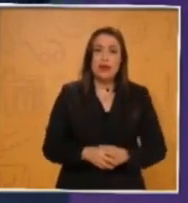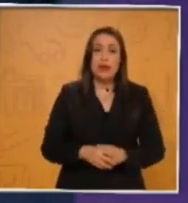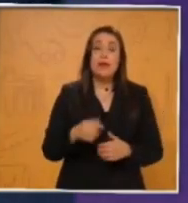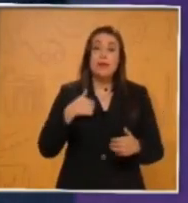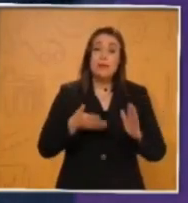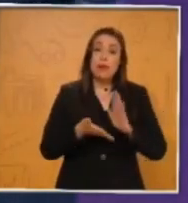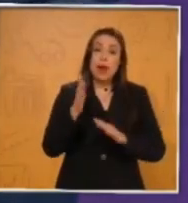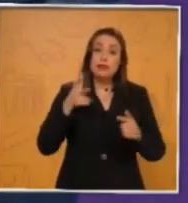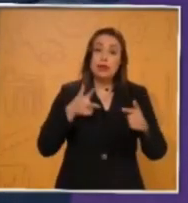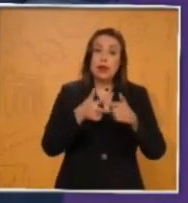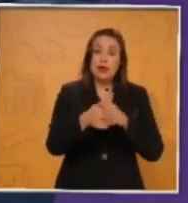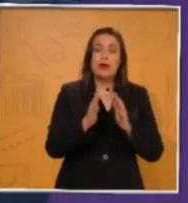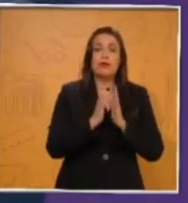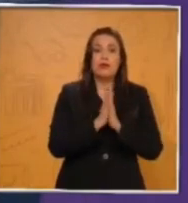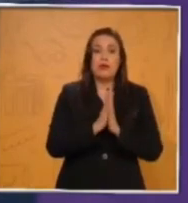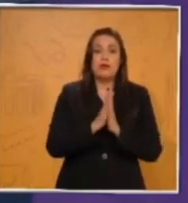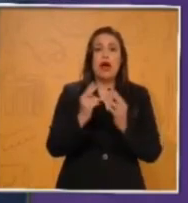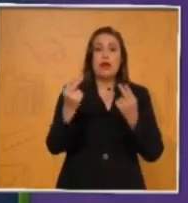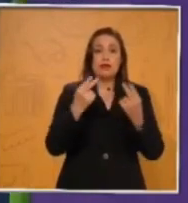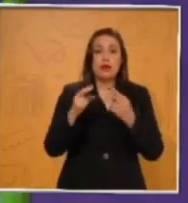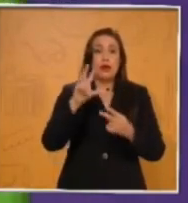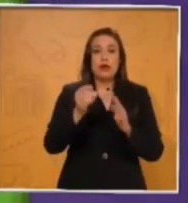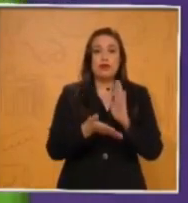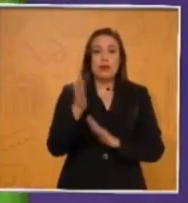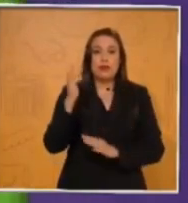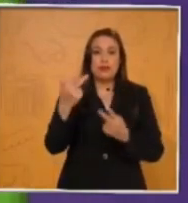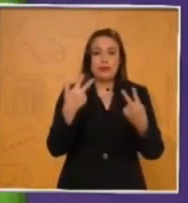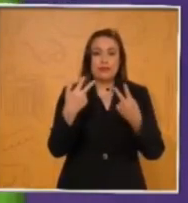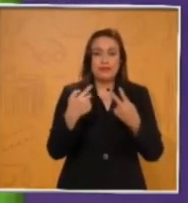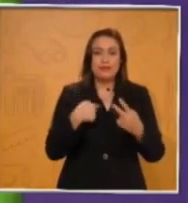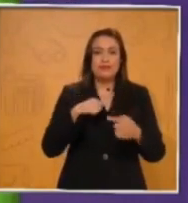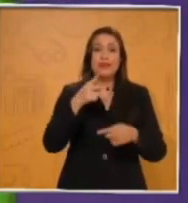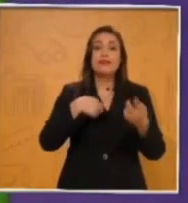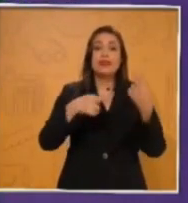break, so please don't go. We will be back.